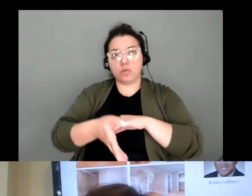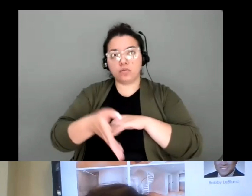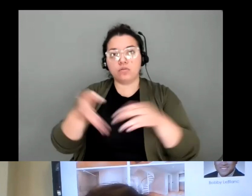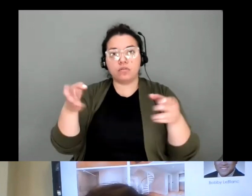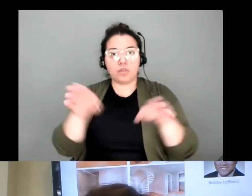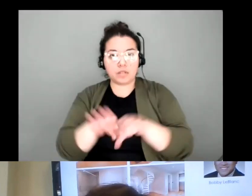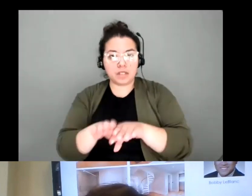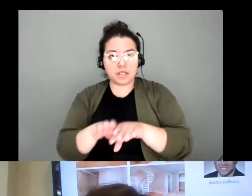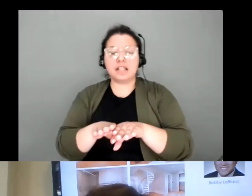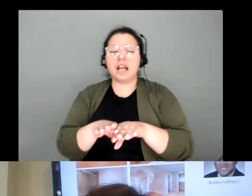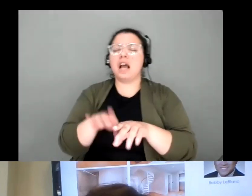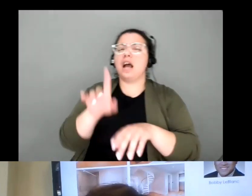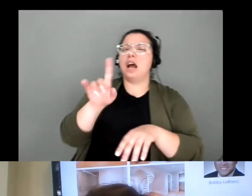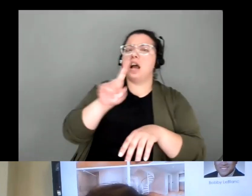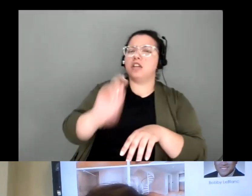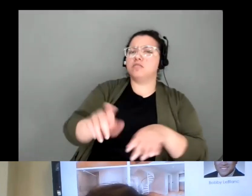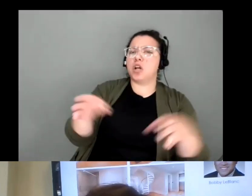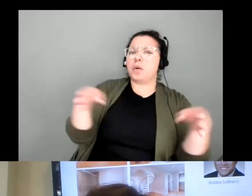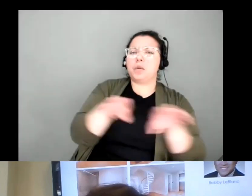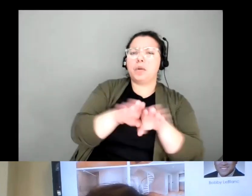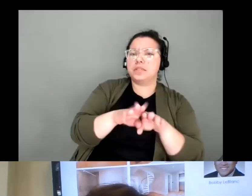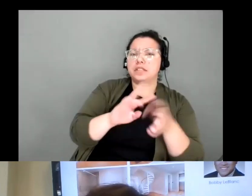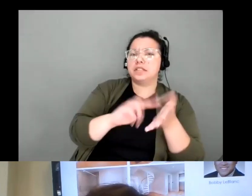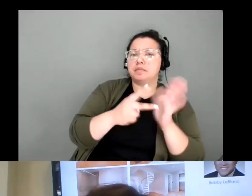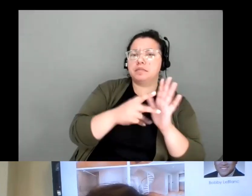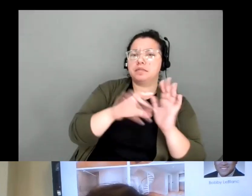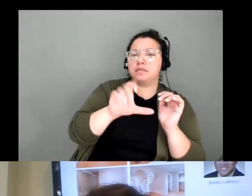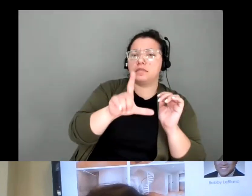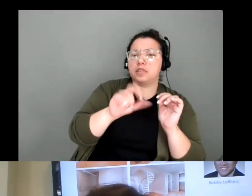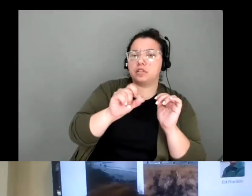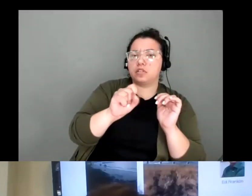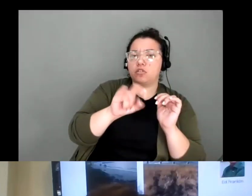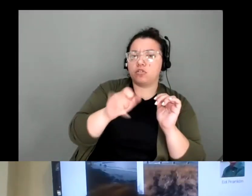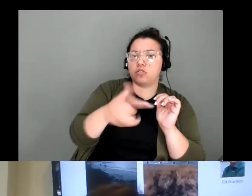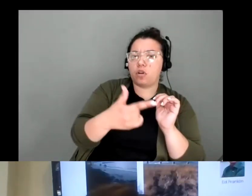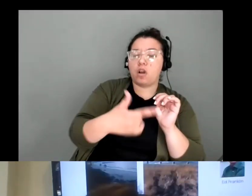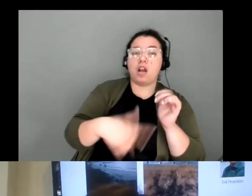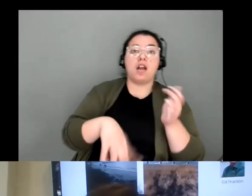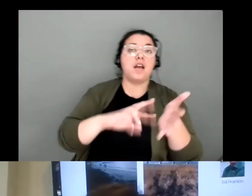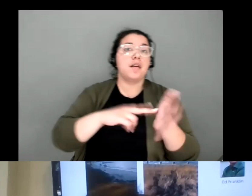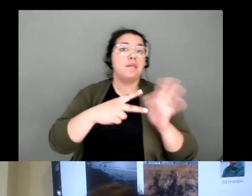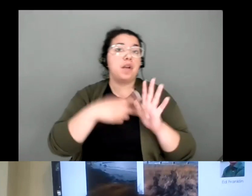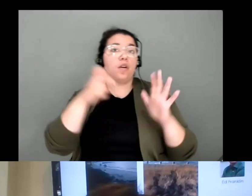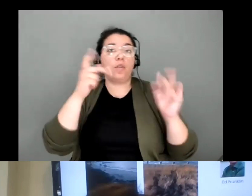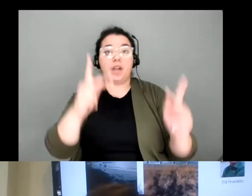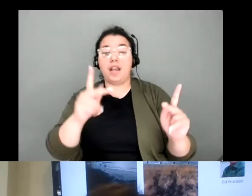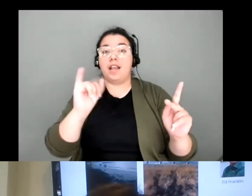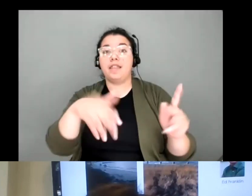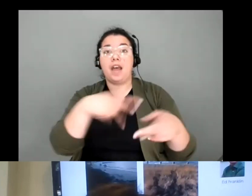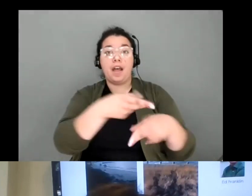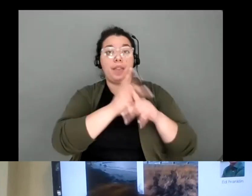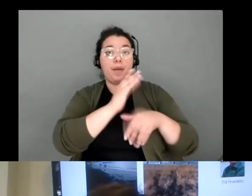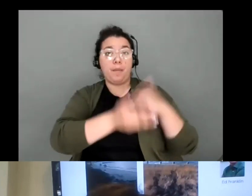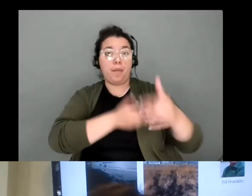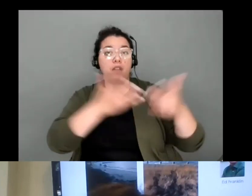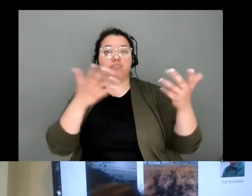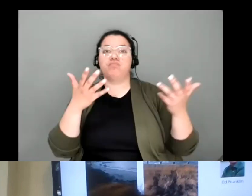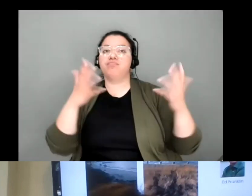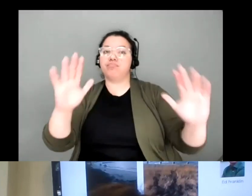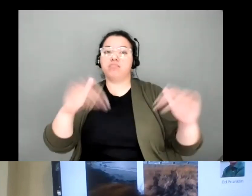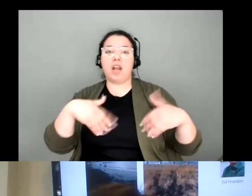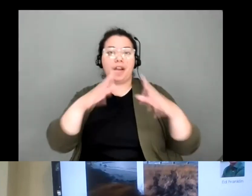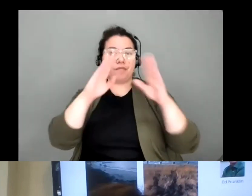what is closing? Closing is when you go to the table, when you're ready, you go through the entire loan process, your home inspection,